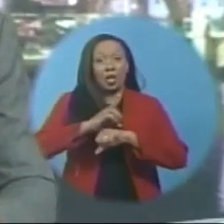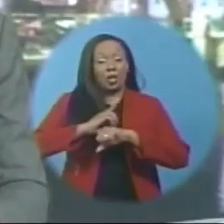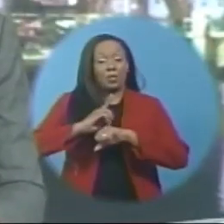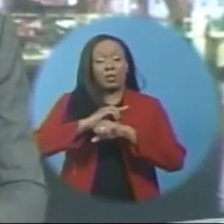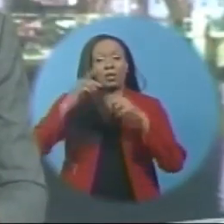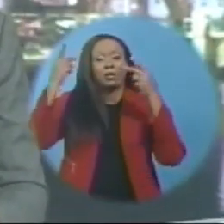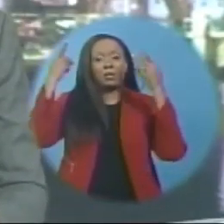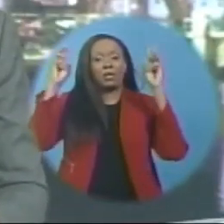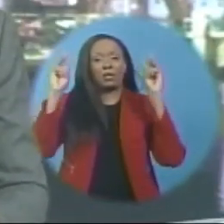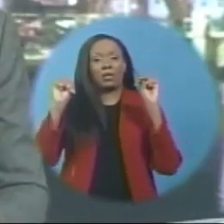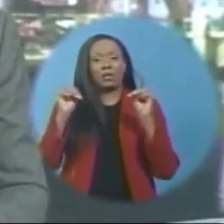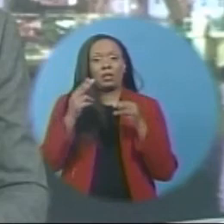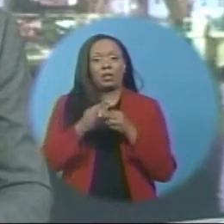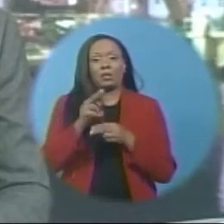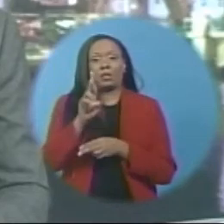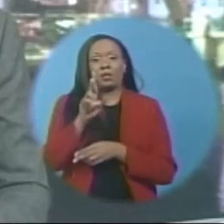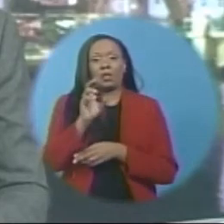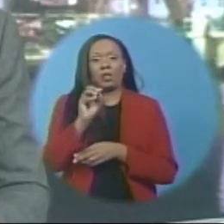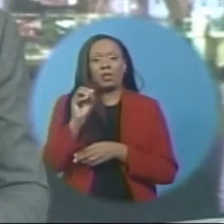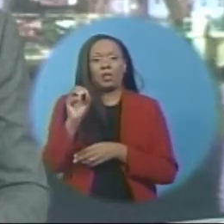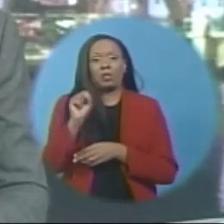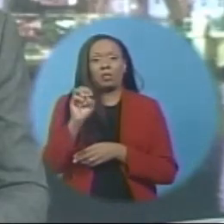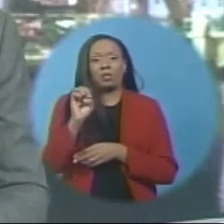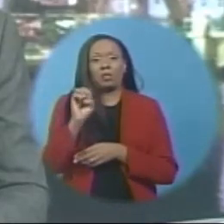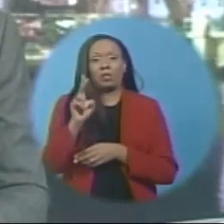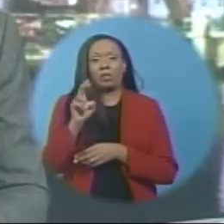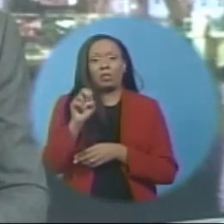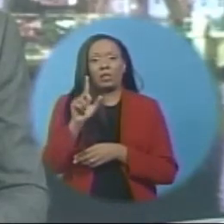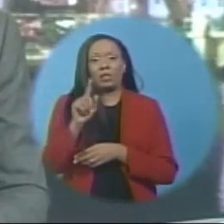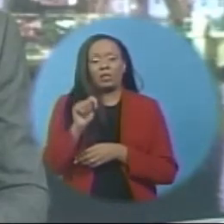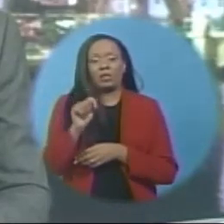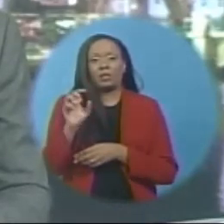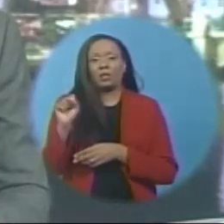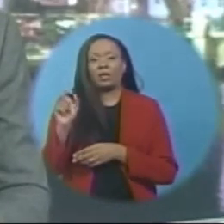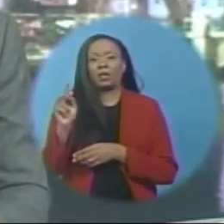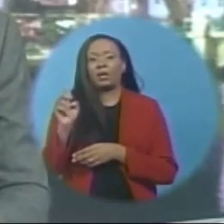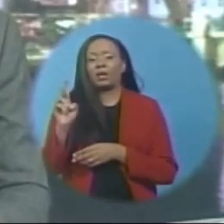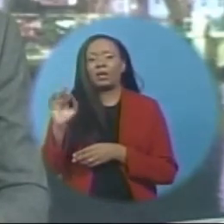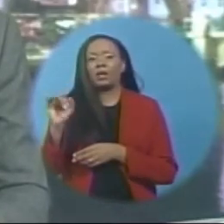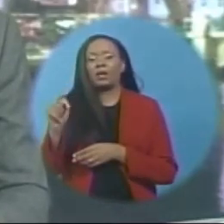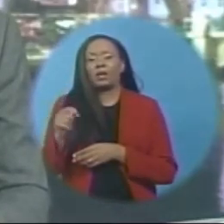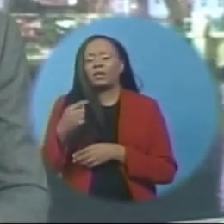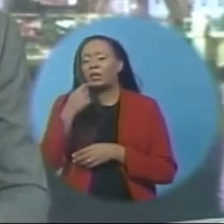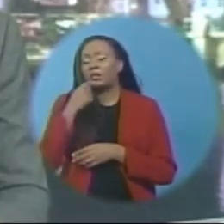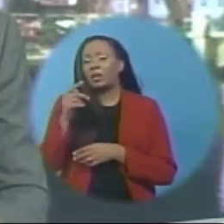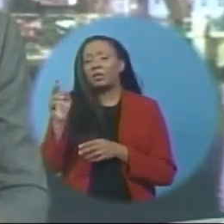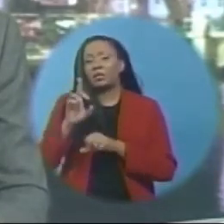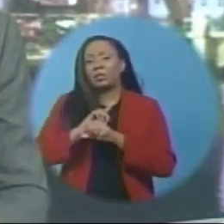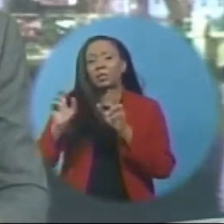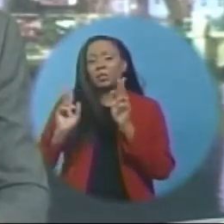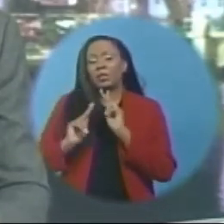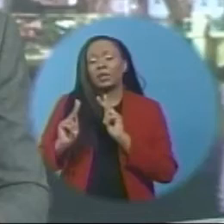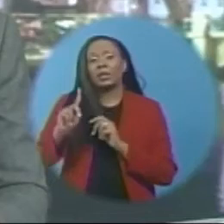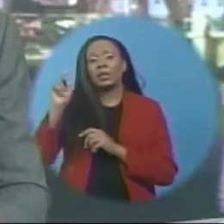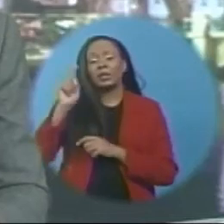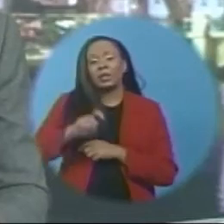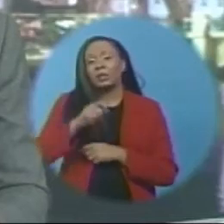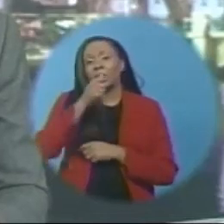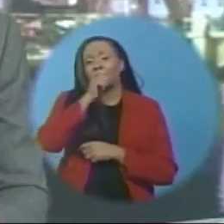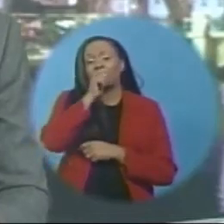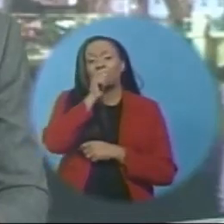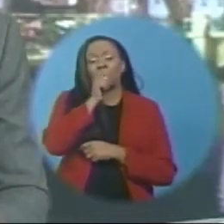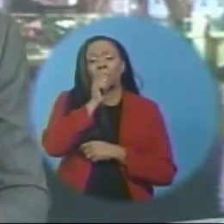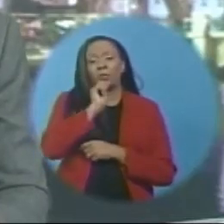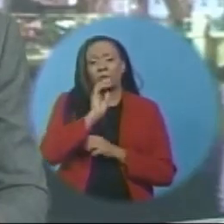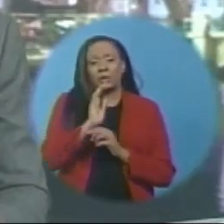Dominica's Prime Minister Roosevelt Skerrit is asking citizens to be patient despite the difficult circumstances. He says